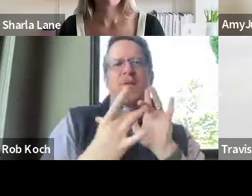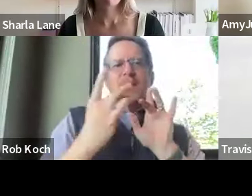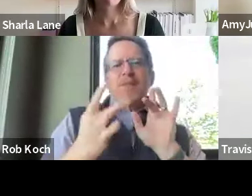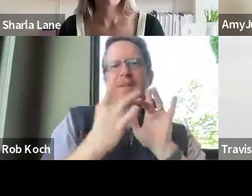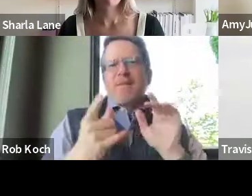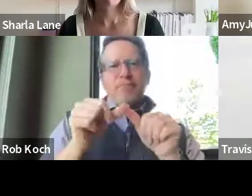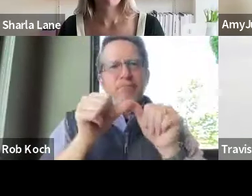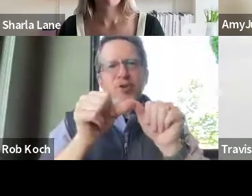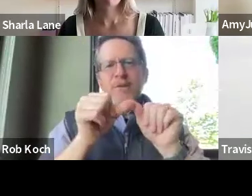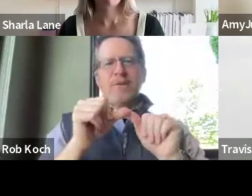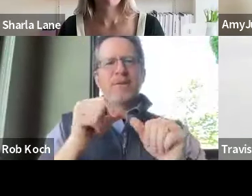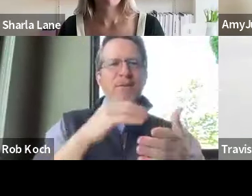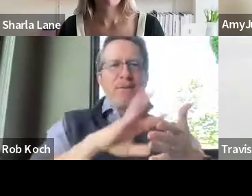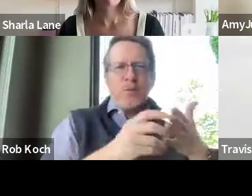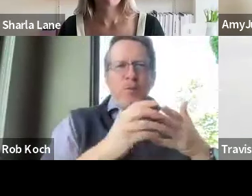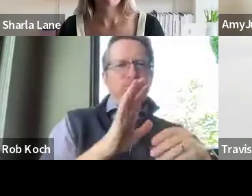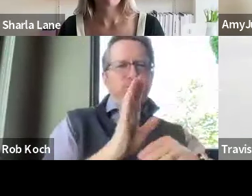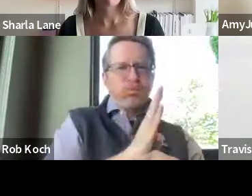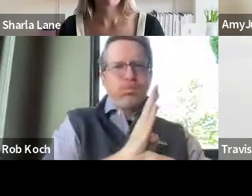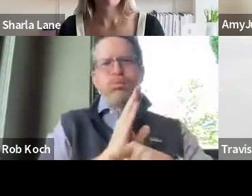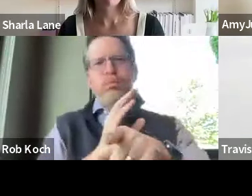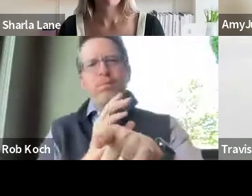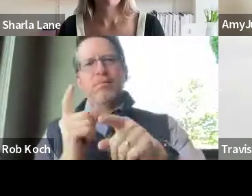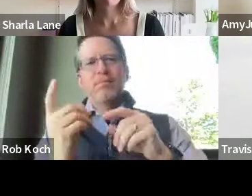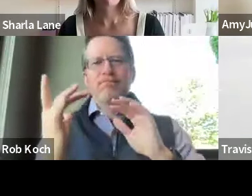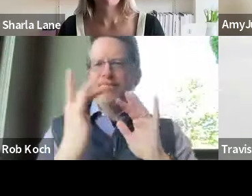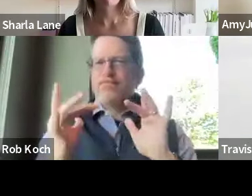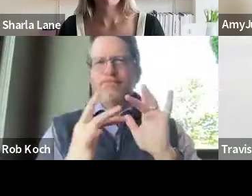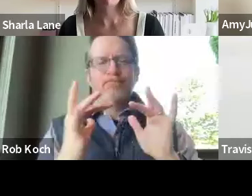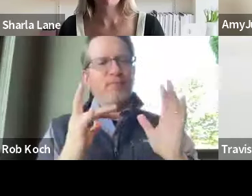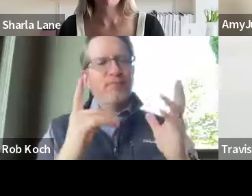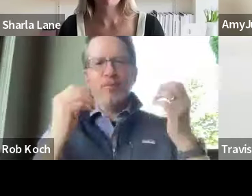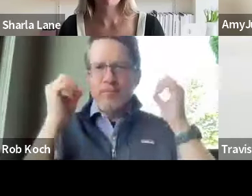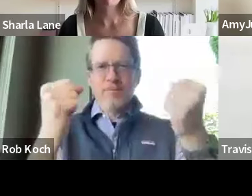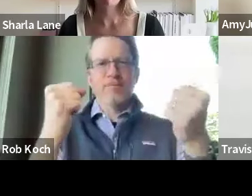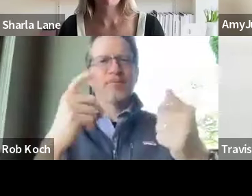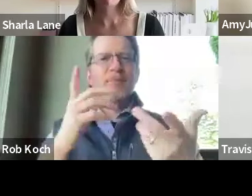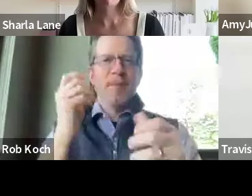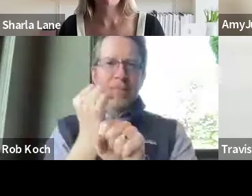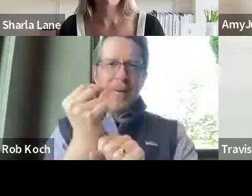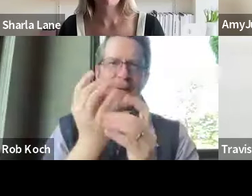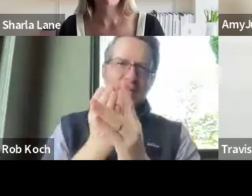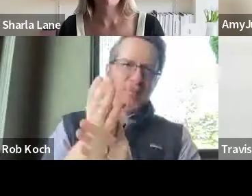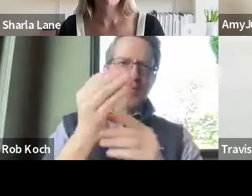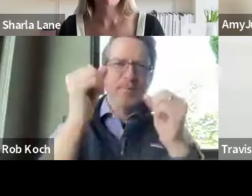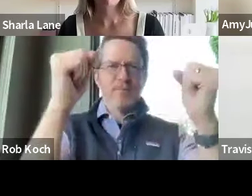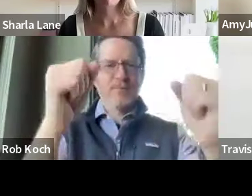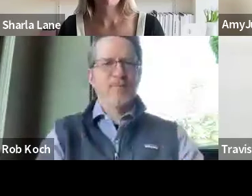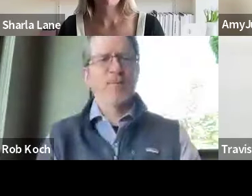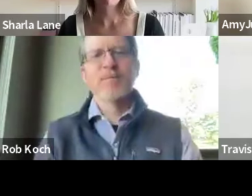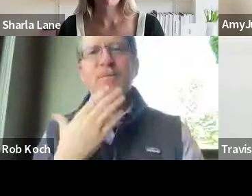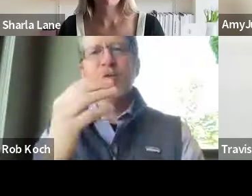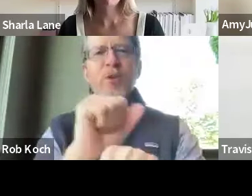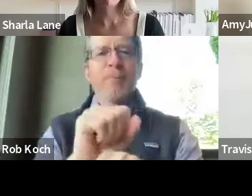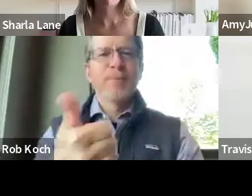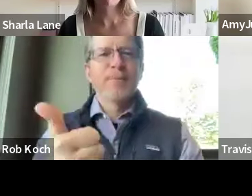It's really incredible. You have reached out to me over the years consistently, stayed busy with the different things I've suggested, worked on your own